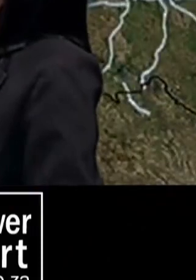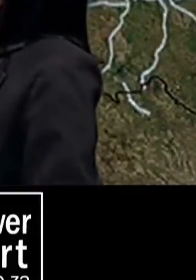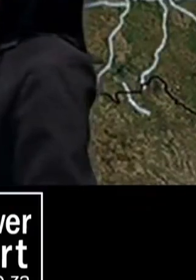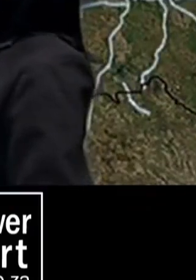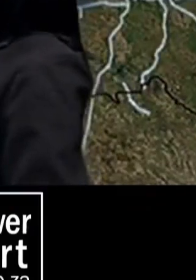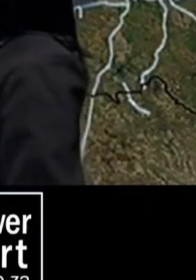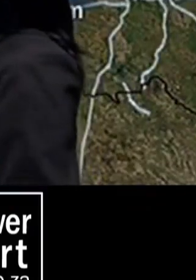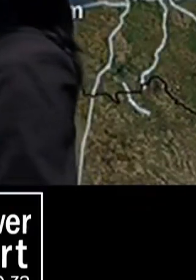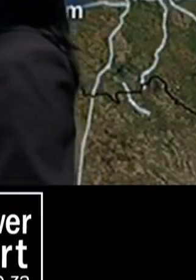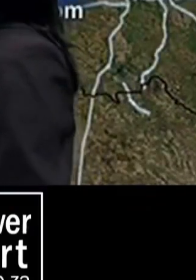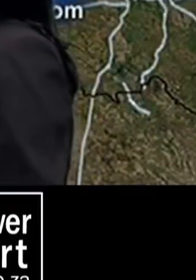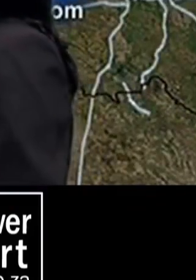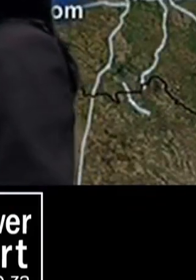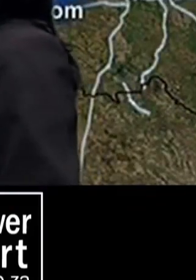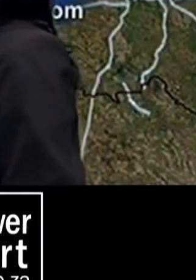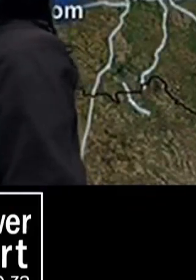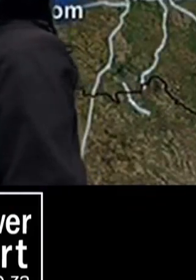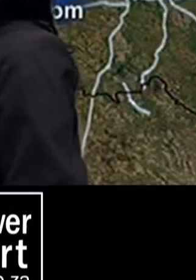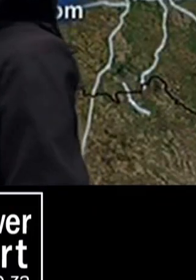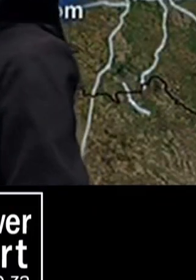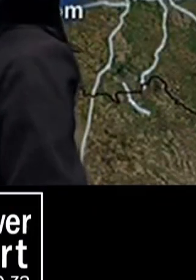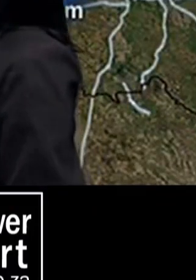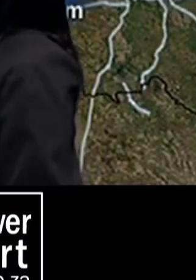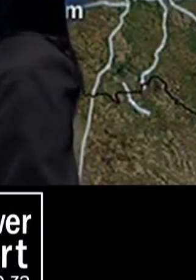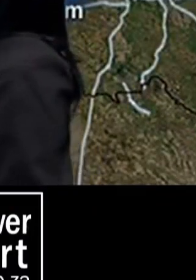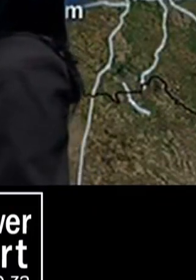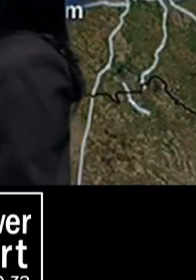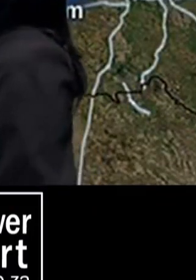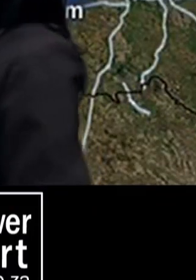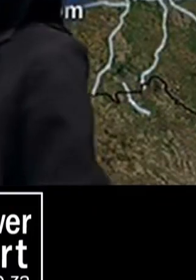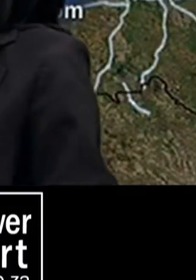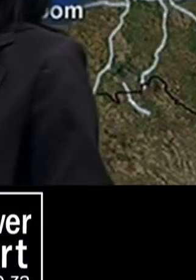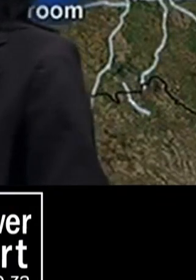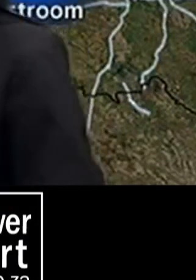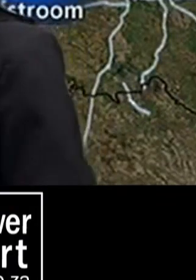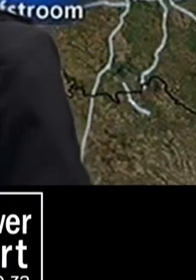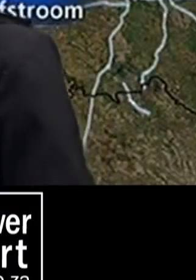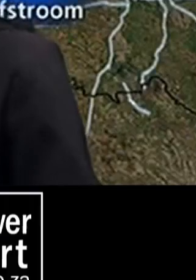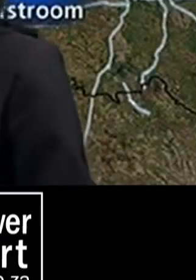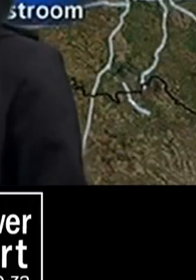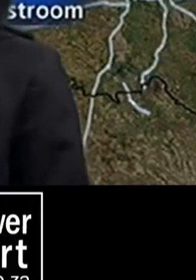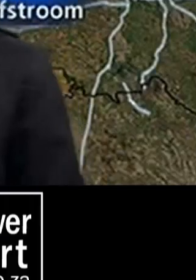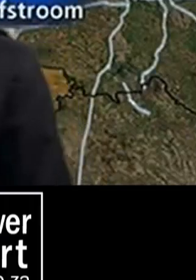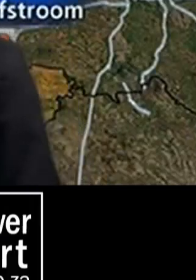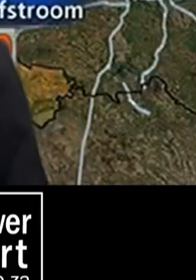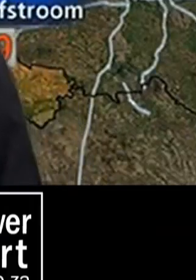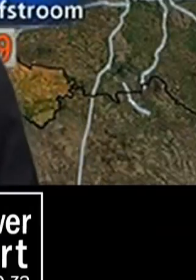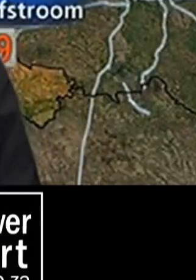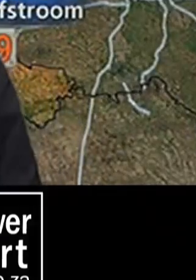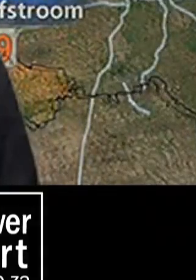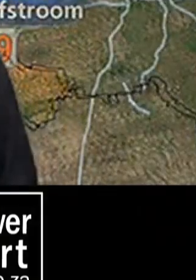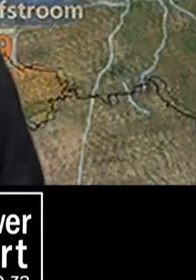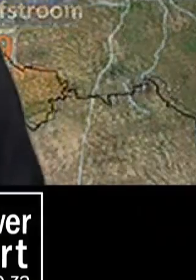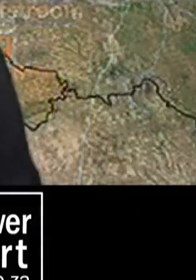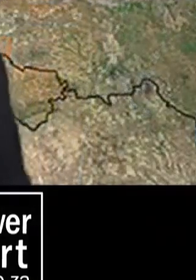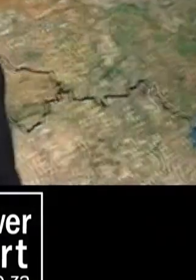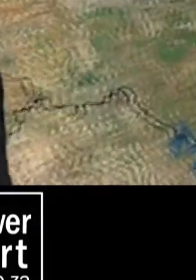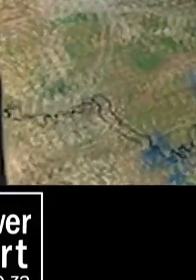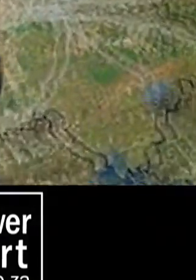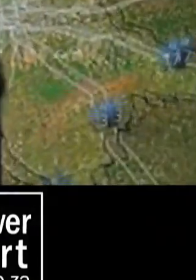re lebelela Bokone Bophirima le teng mo mosong go tla nna tsididi re lebelela Mahikeng le Tosca di tla nna mogote mo Thapameng ka digata di le